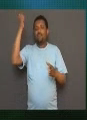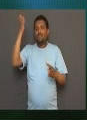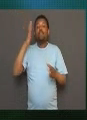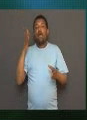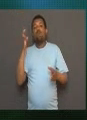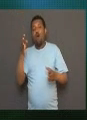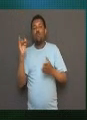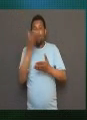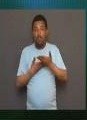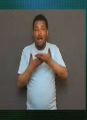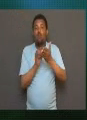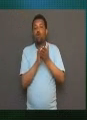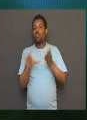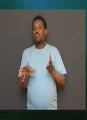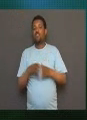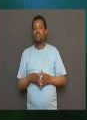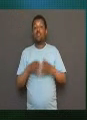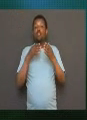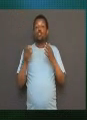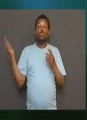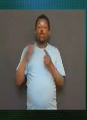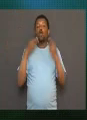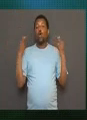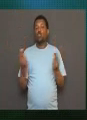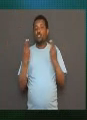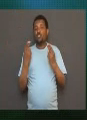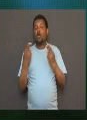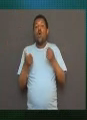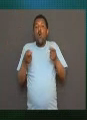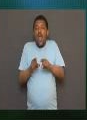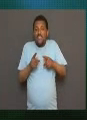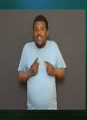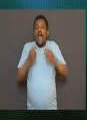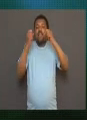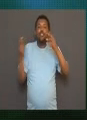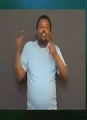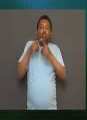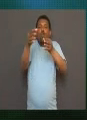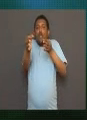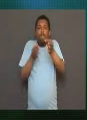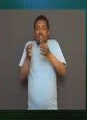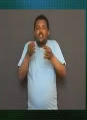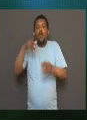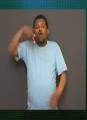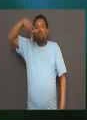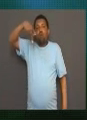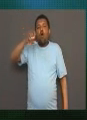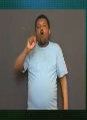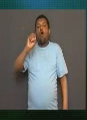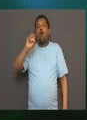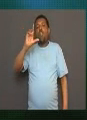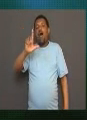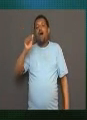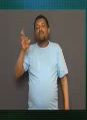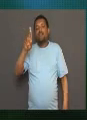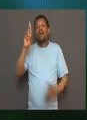of map projection to use when trying to depict polar regions of